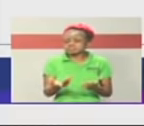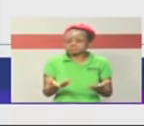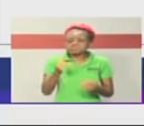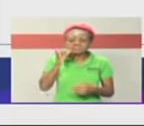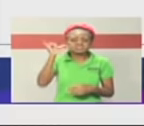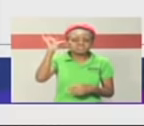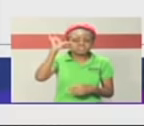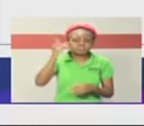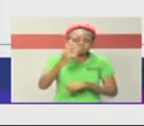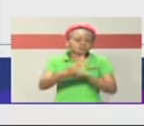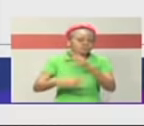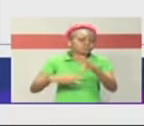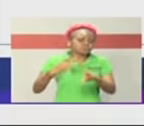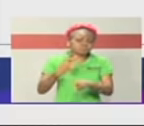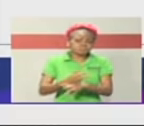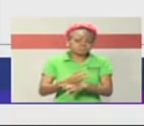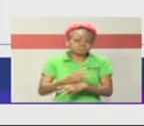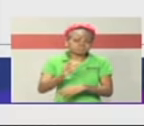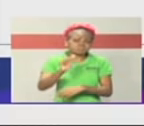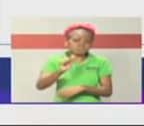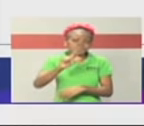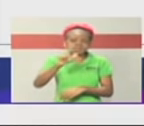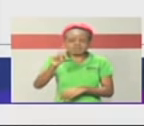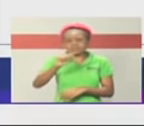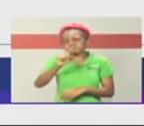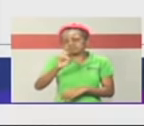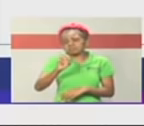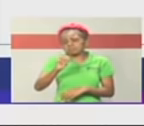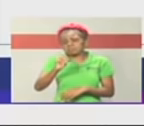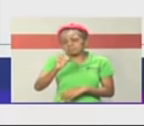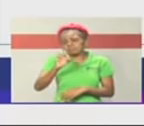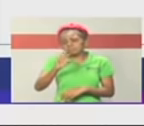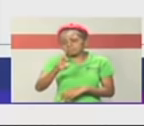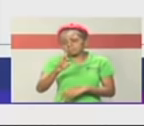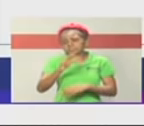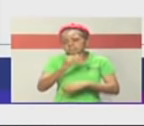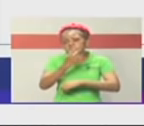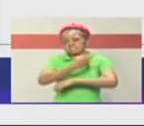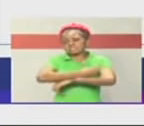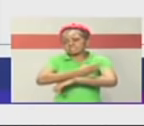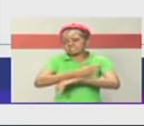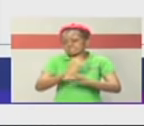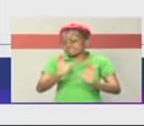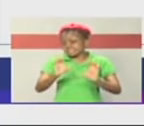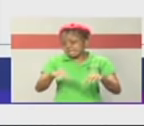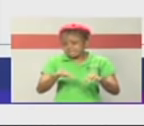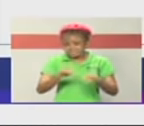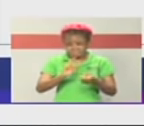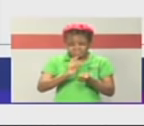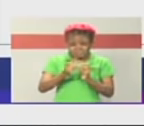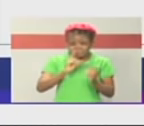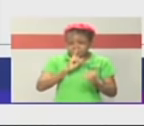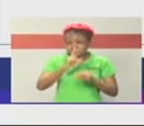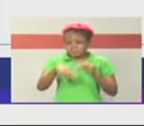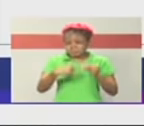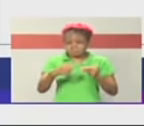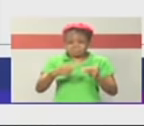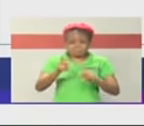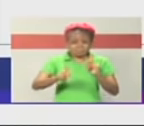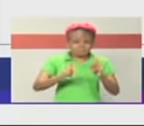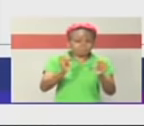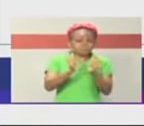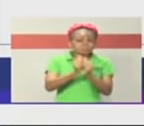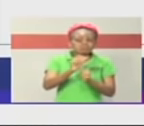World Alzheimer's Day. Can the Minister or the CMO give an update on Alzheimer patients, if there were any